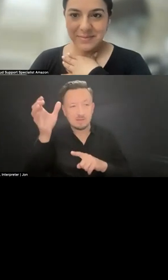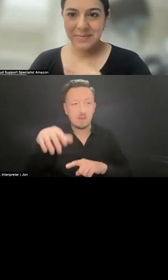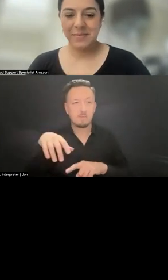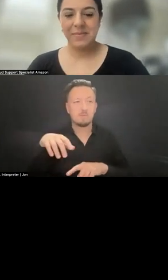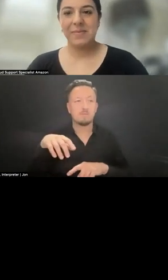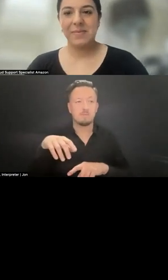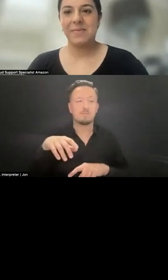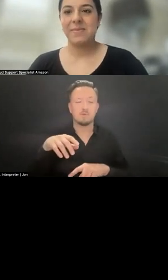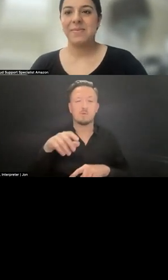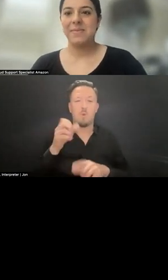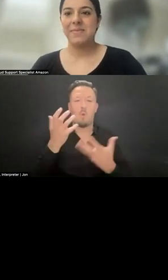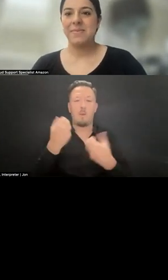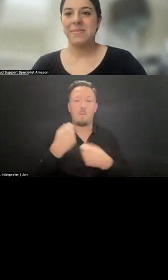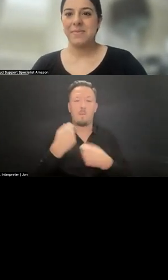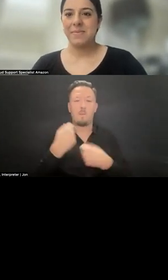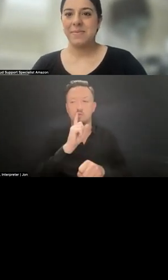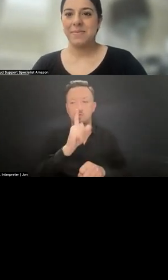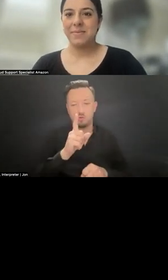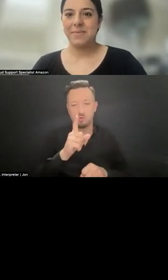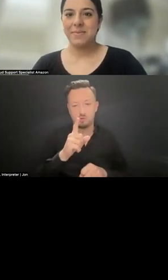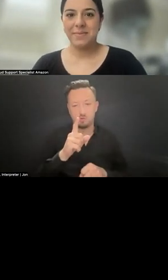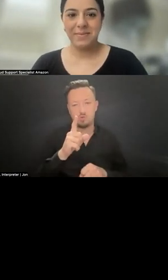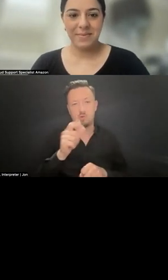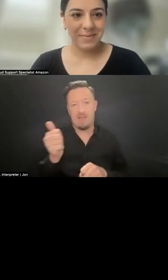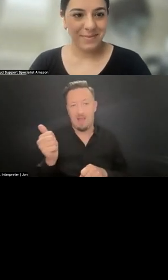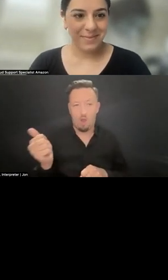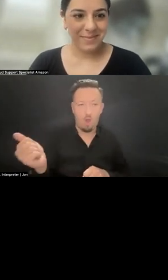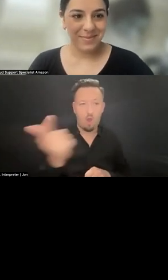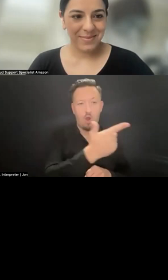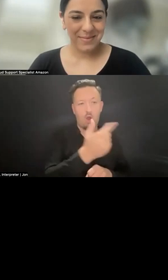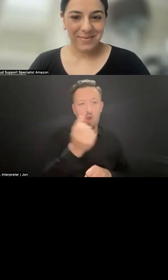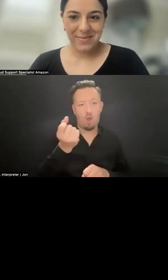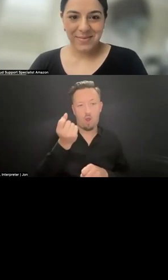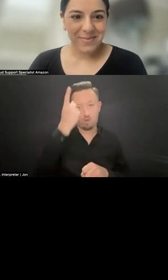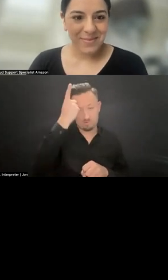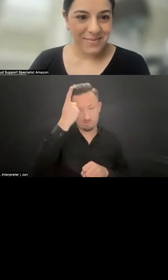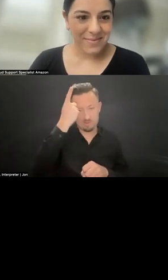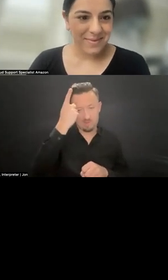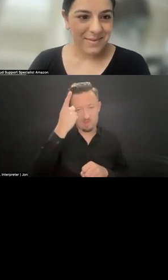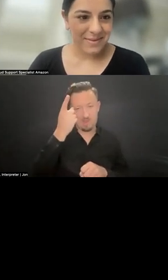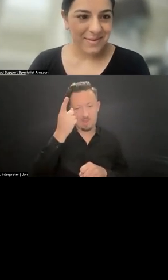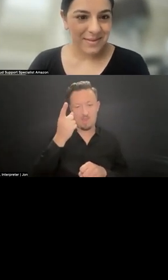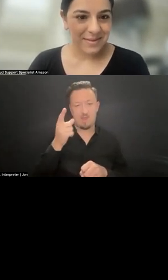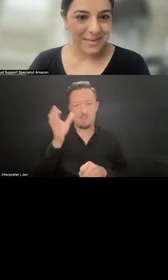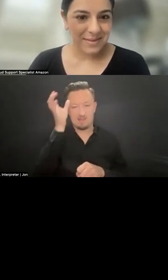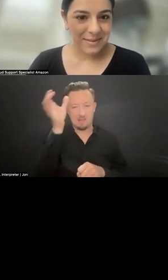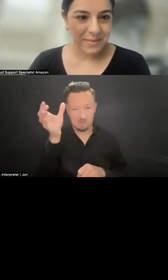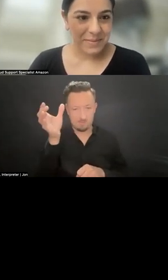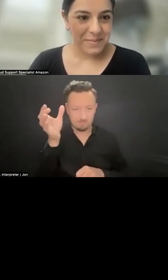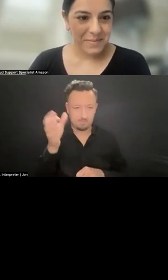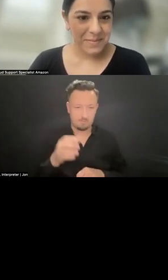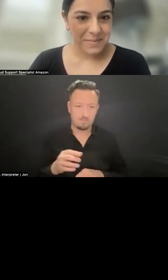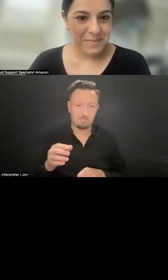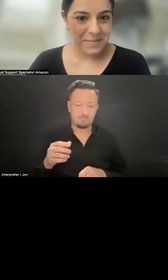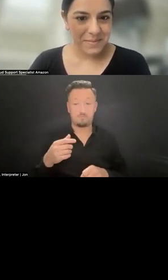just going to make sure everybody's understanding all the concepts as needed. I usually